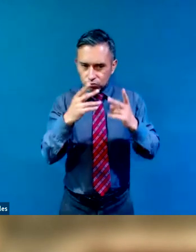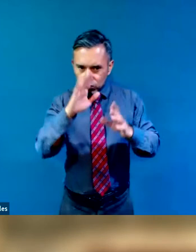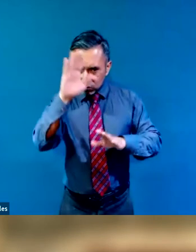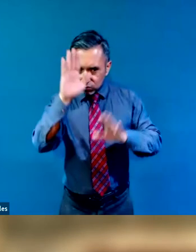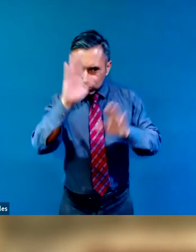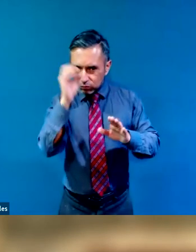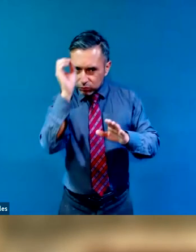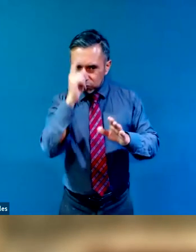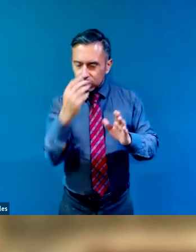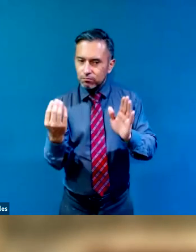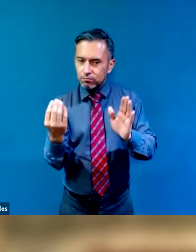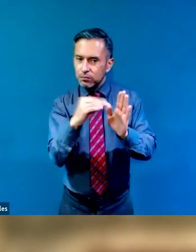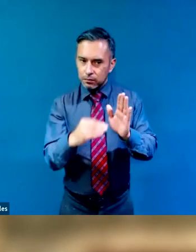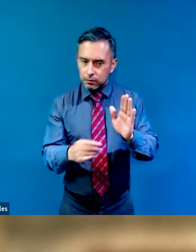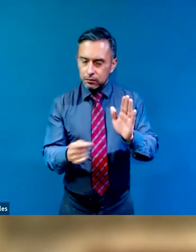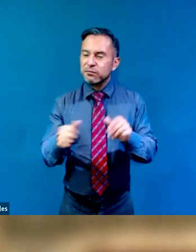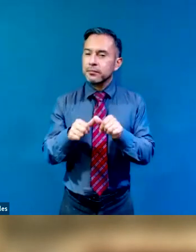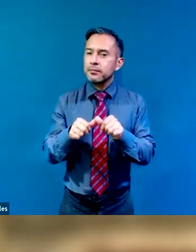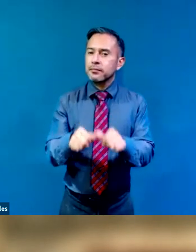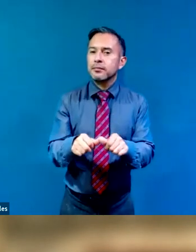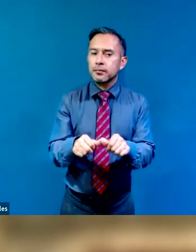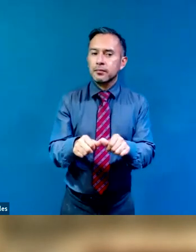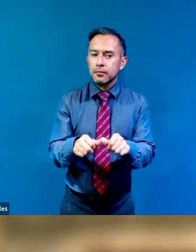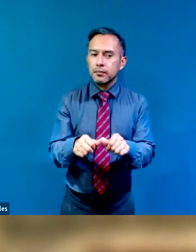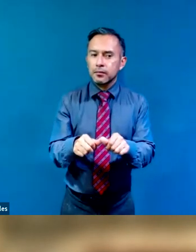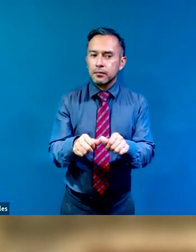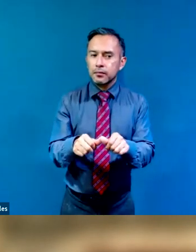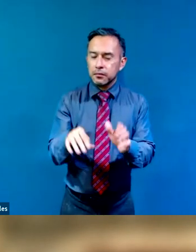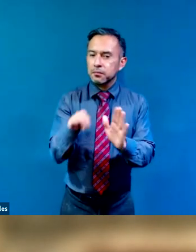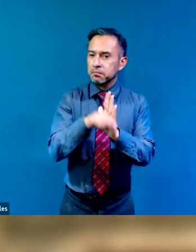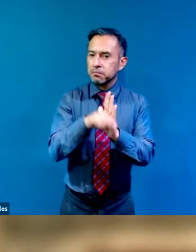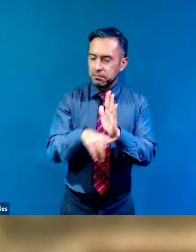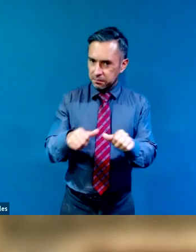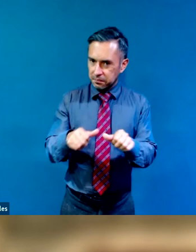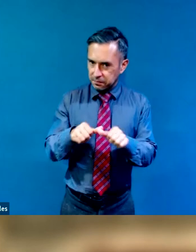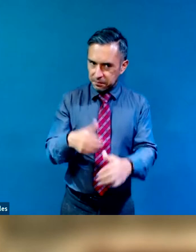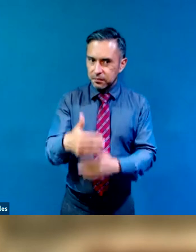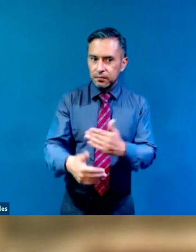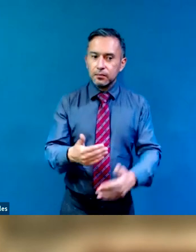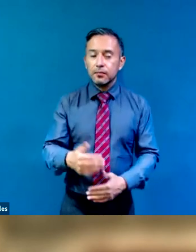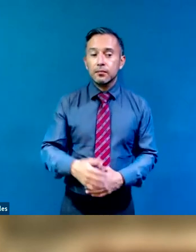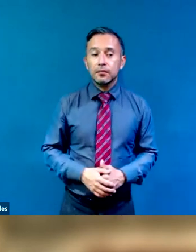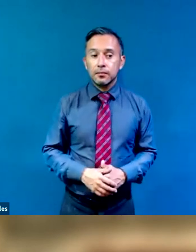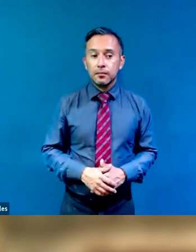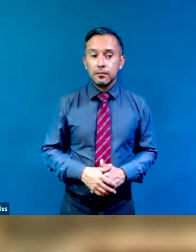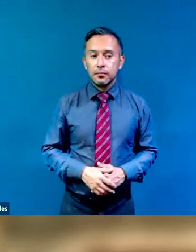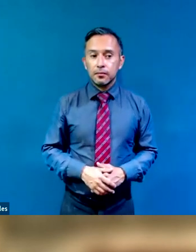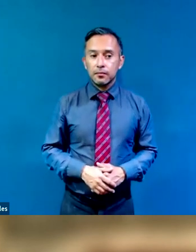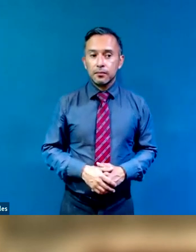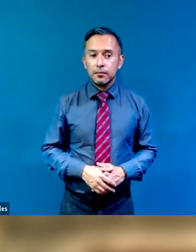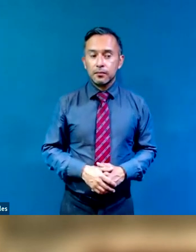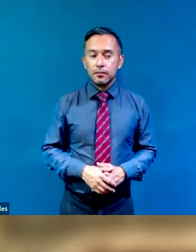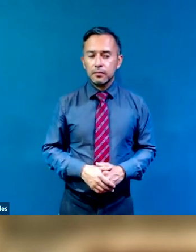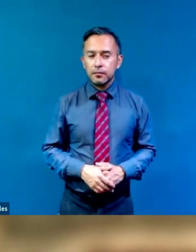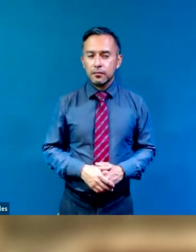blueprint further. In addition, there is a critical opportunity before us to